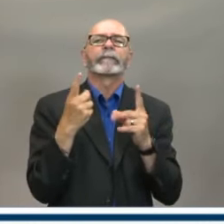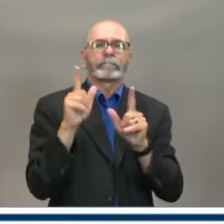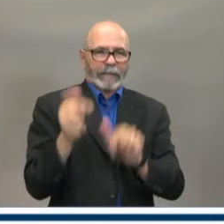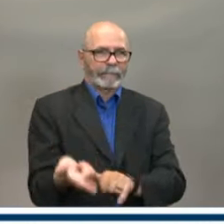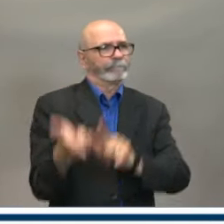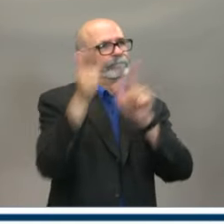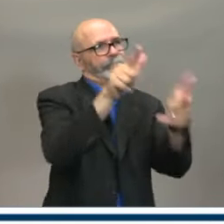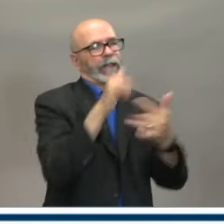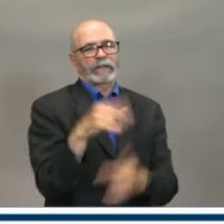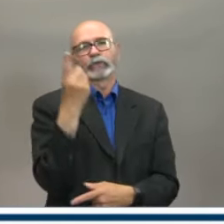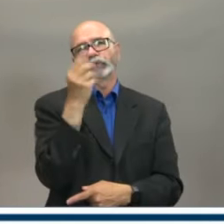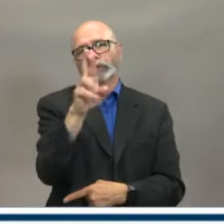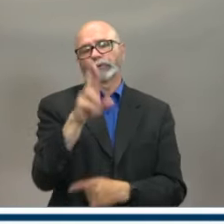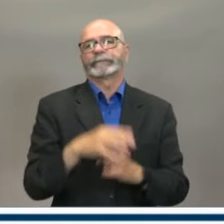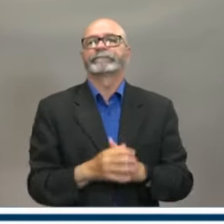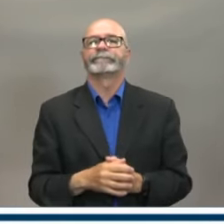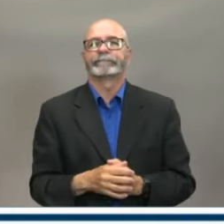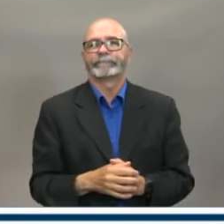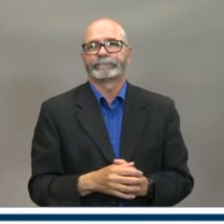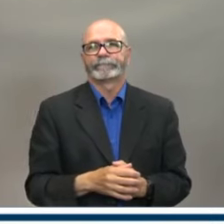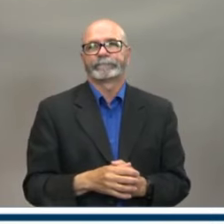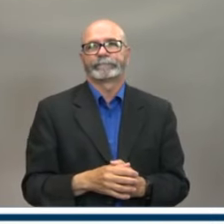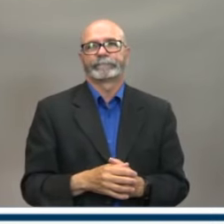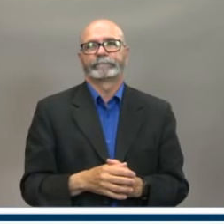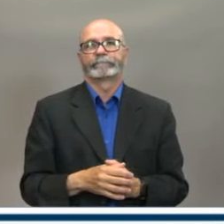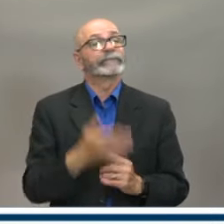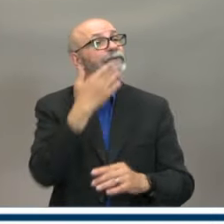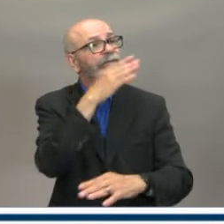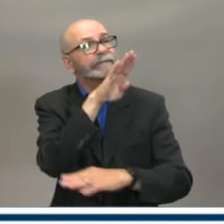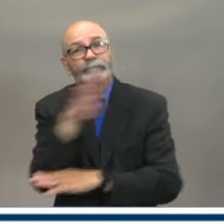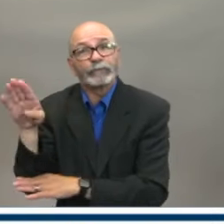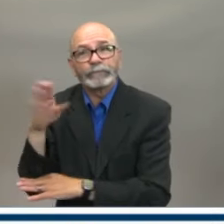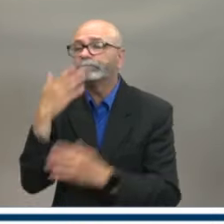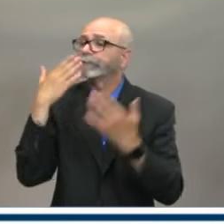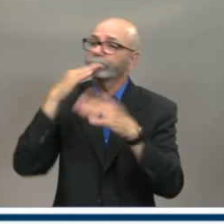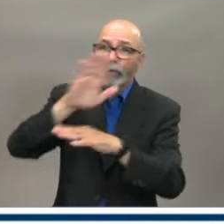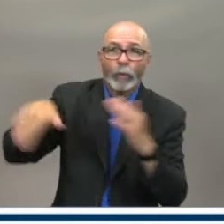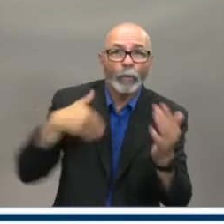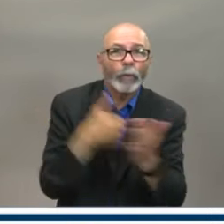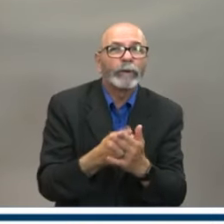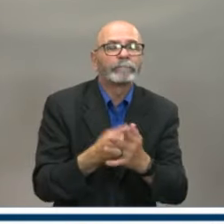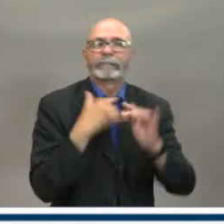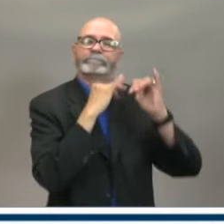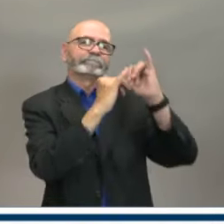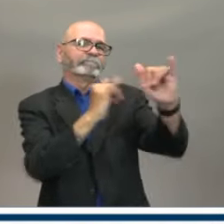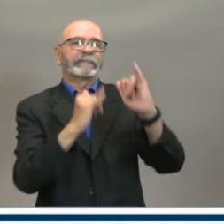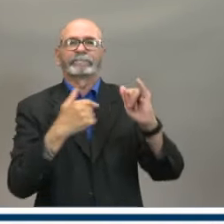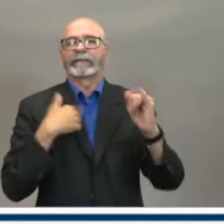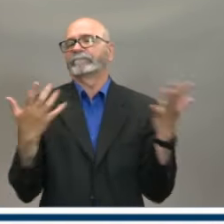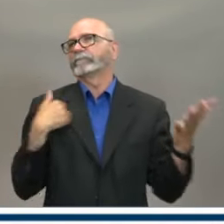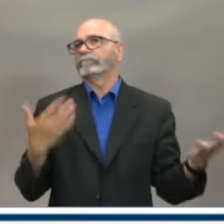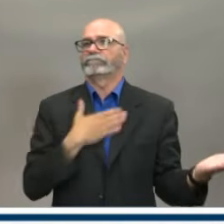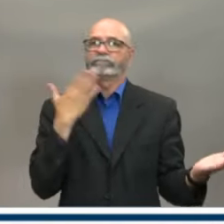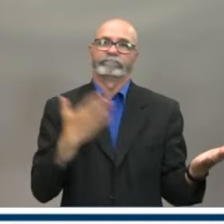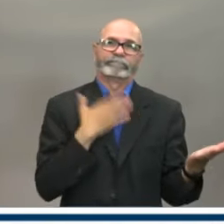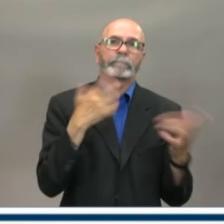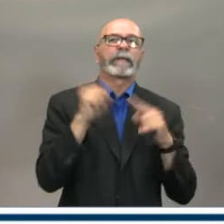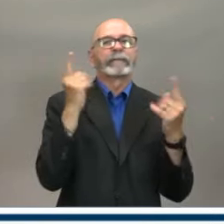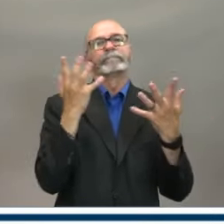Good afternoon, everybody. And I echo Premier McNeil's remarks. My thoughts are also with